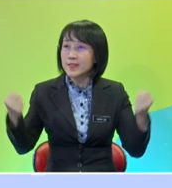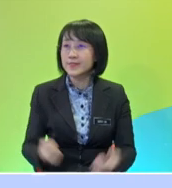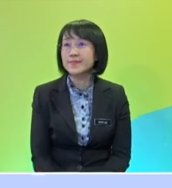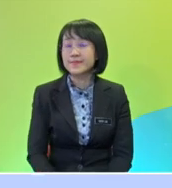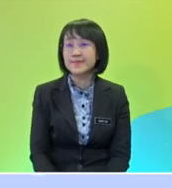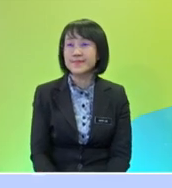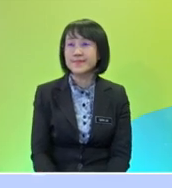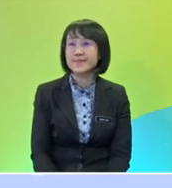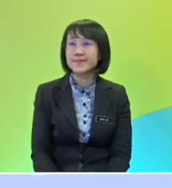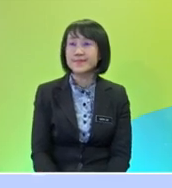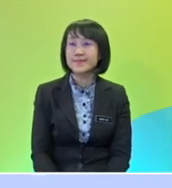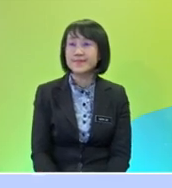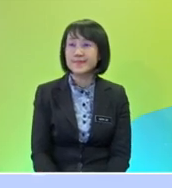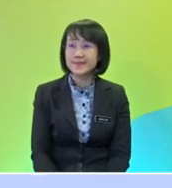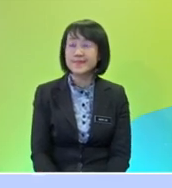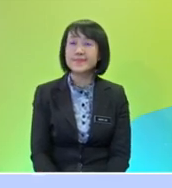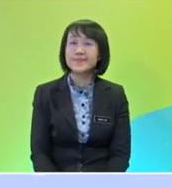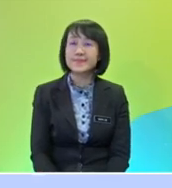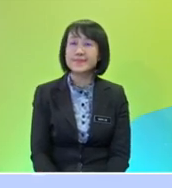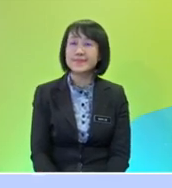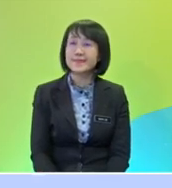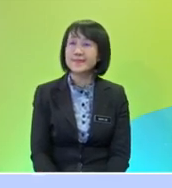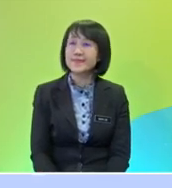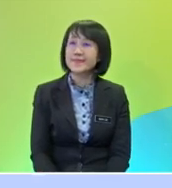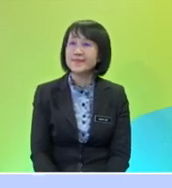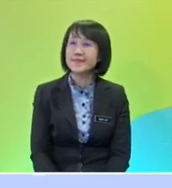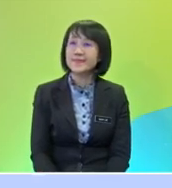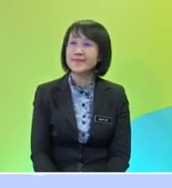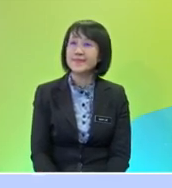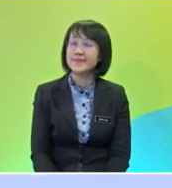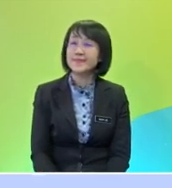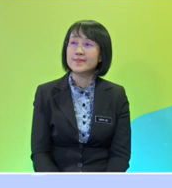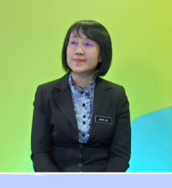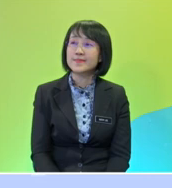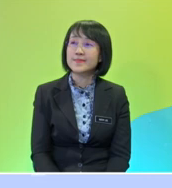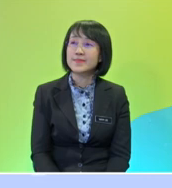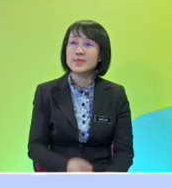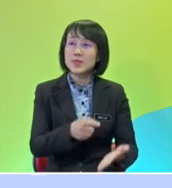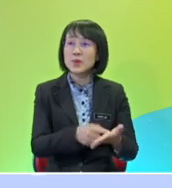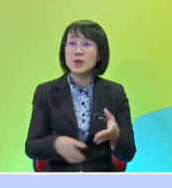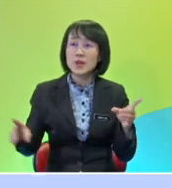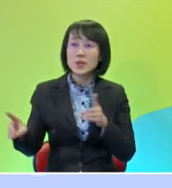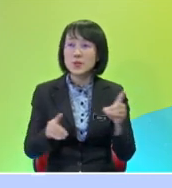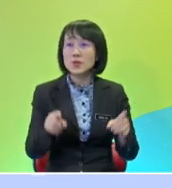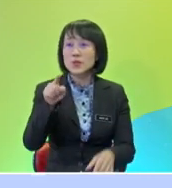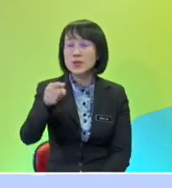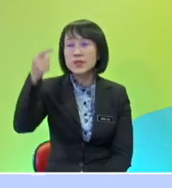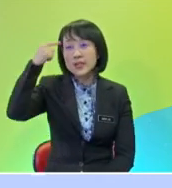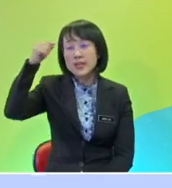She said no way. Instant noodles are unhealthy. Mm. What do you think of it, Aiden? Yes,